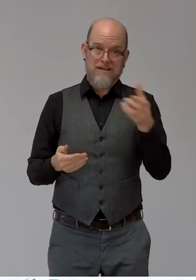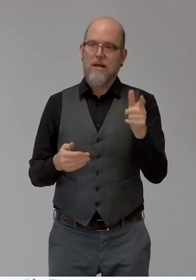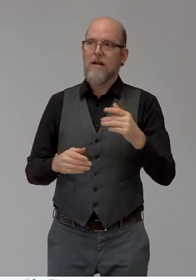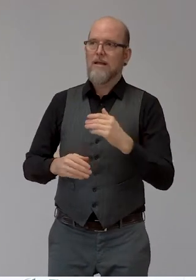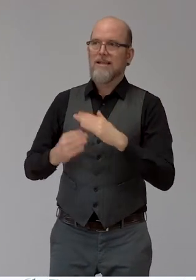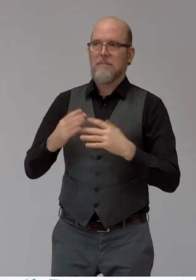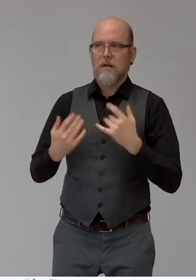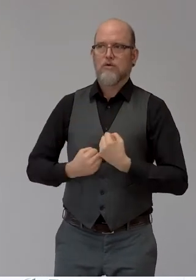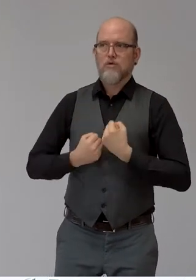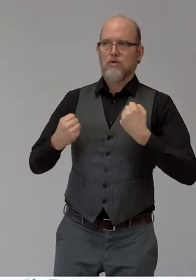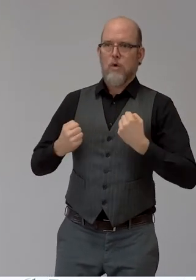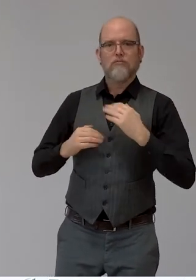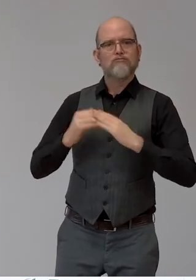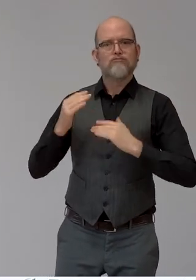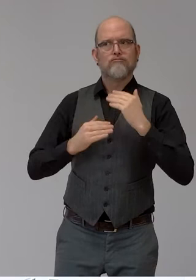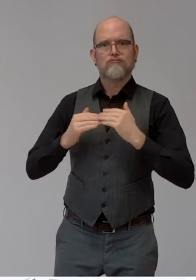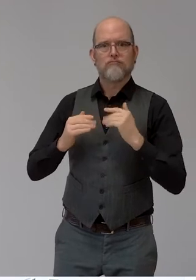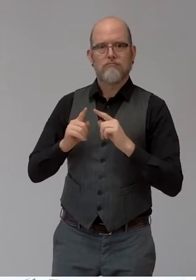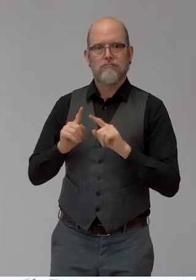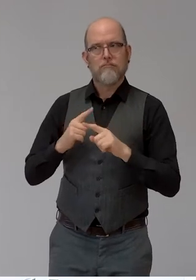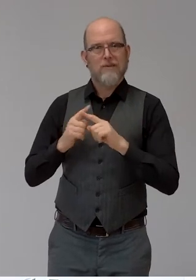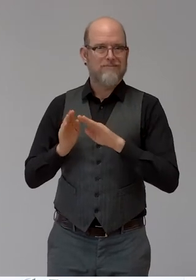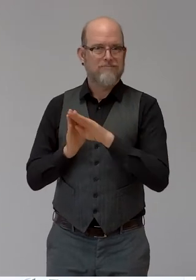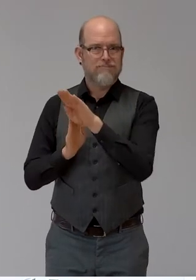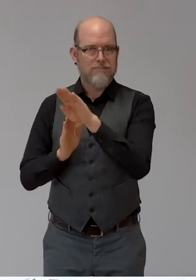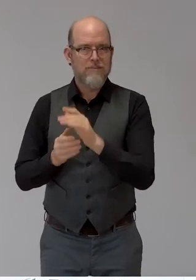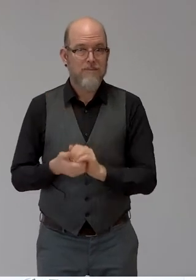Please tell us about it, how you started, and where do you stand right now?